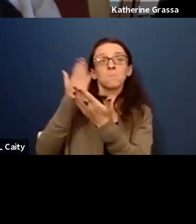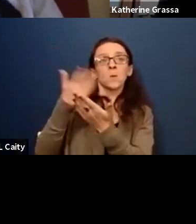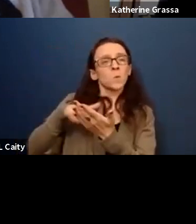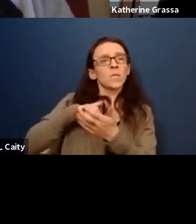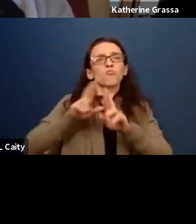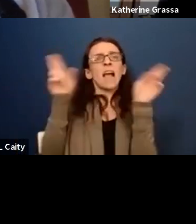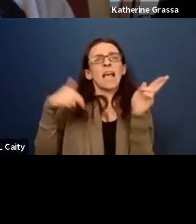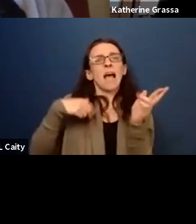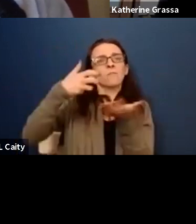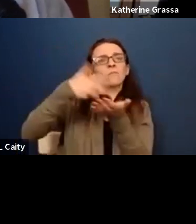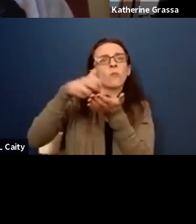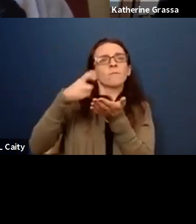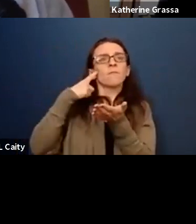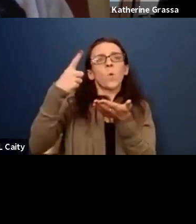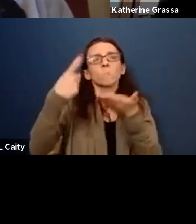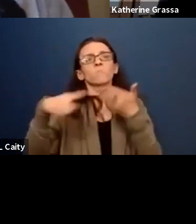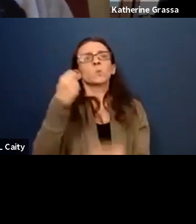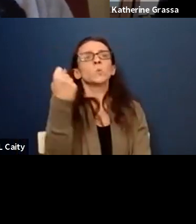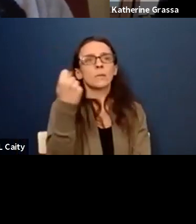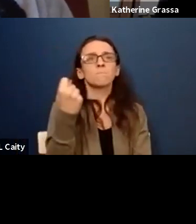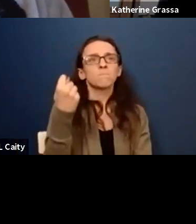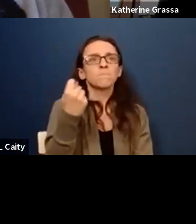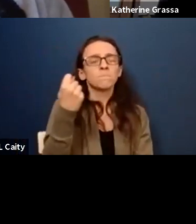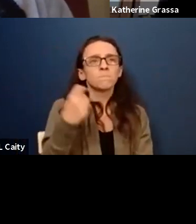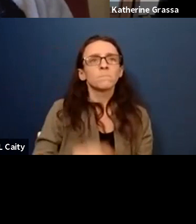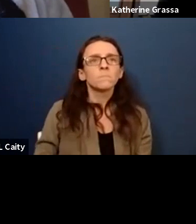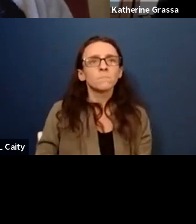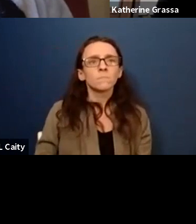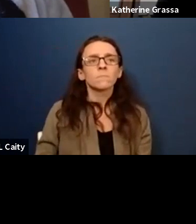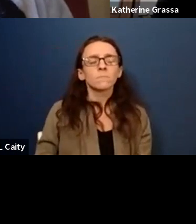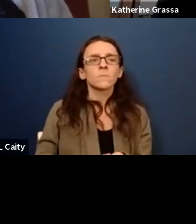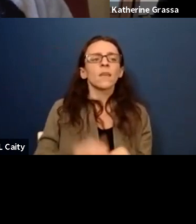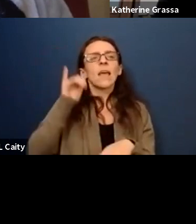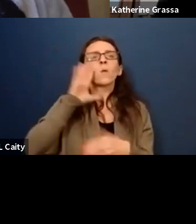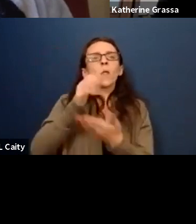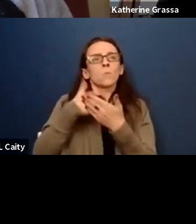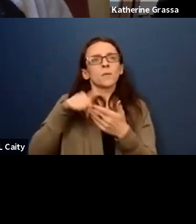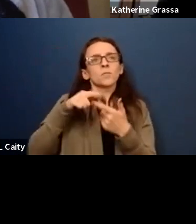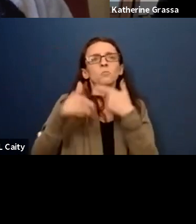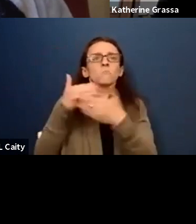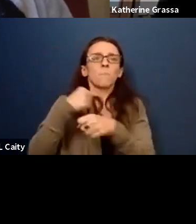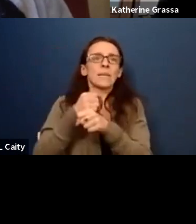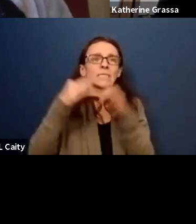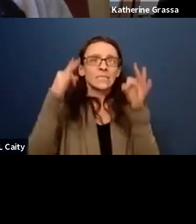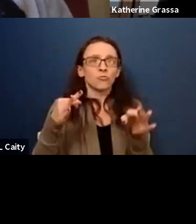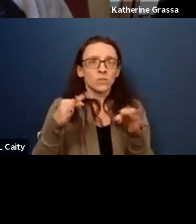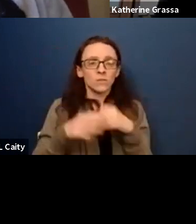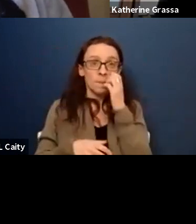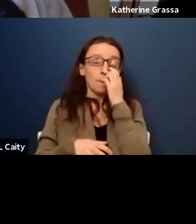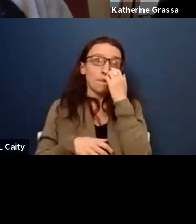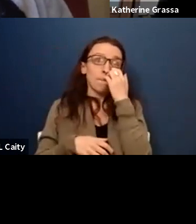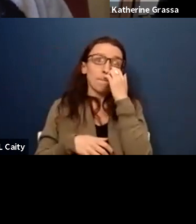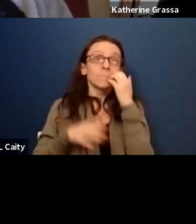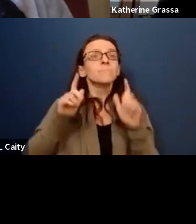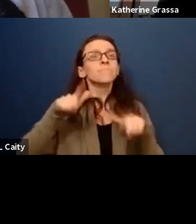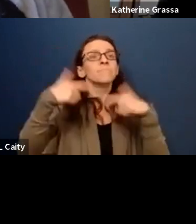can really get down to making some decisions here. Also on Tuesday, we should be,